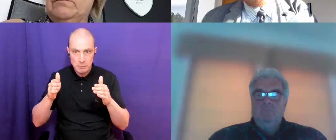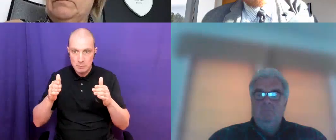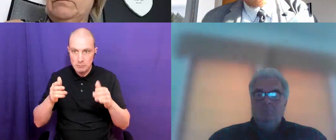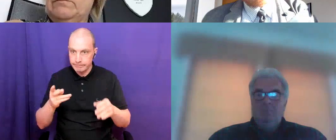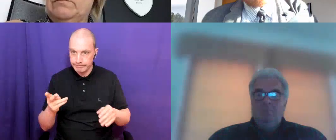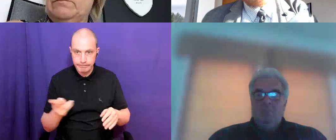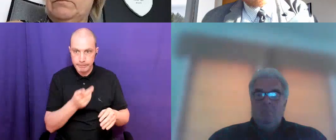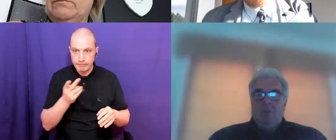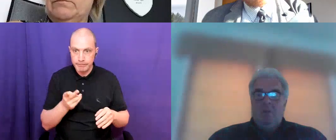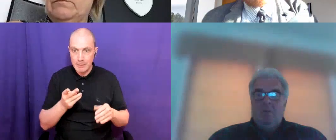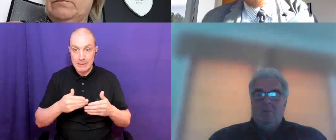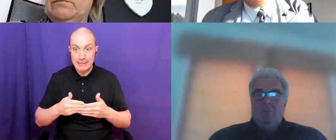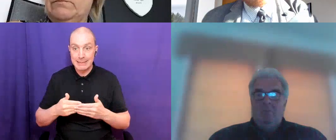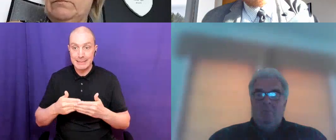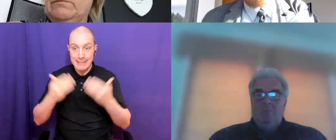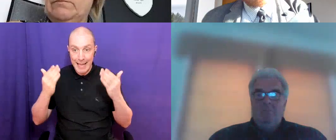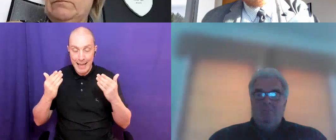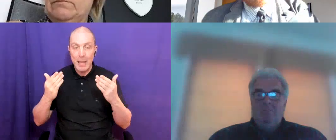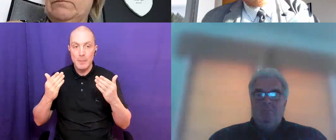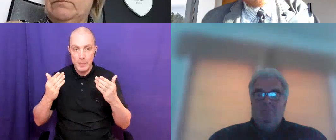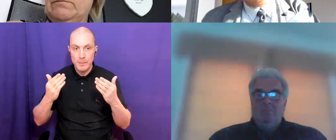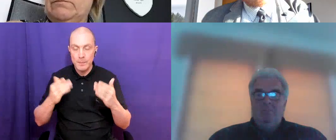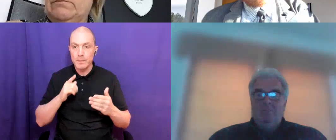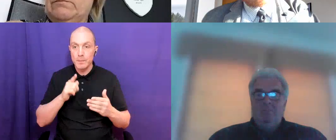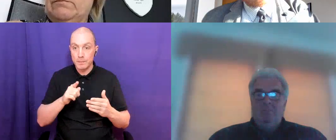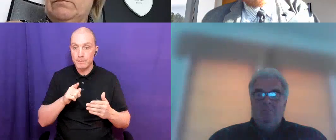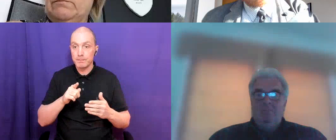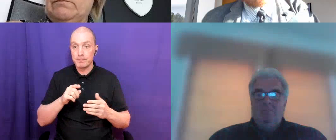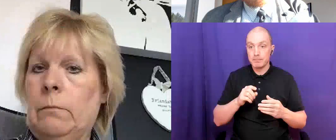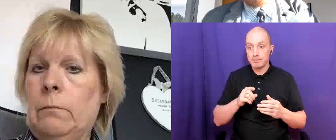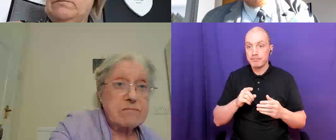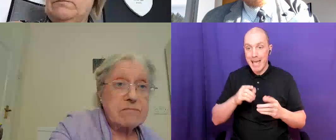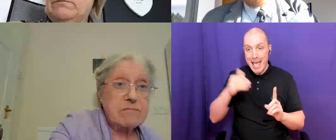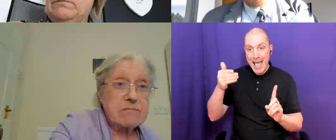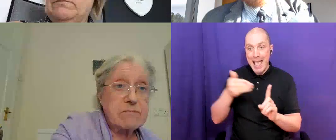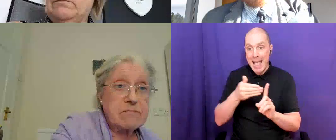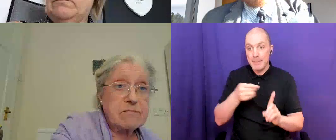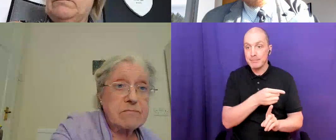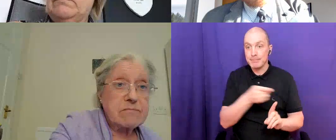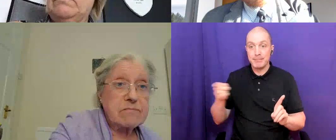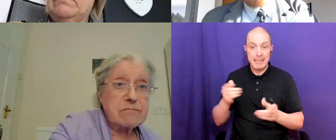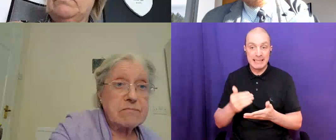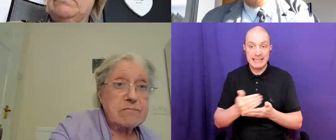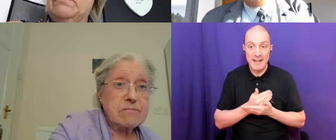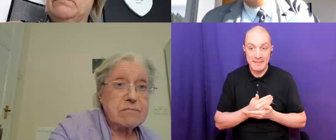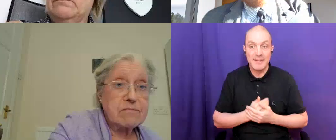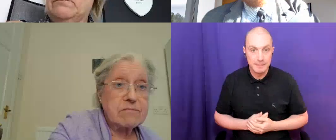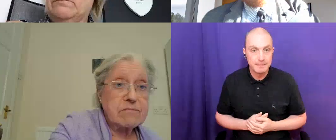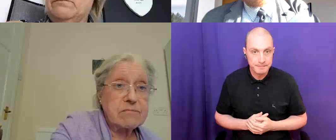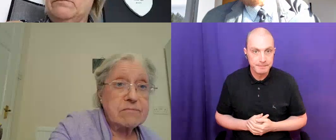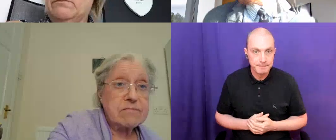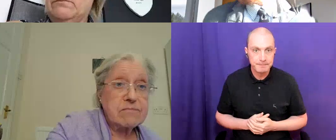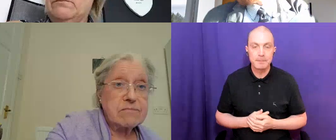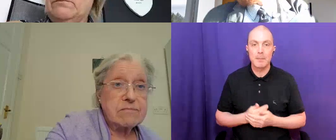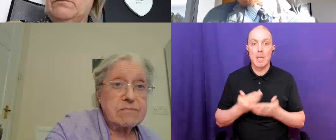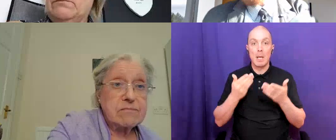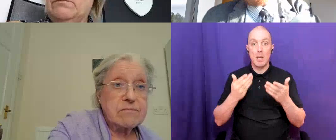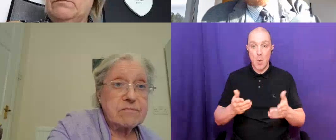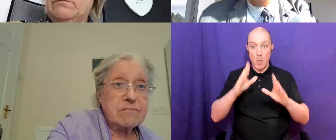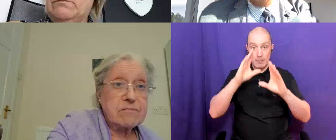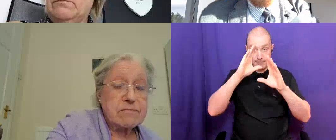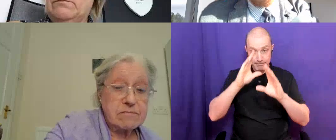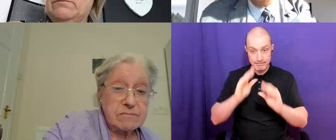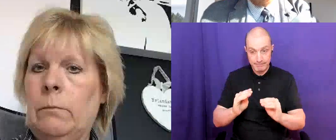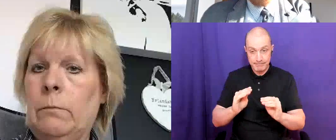and to maintain order inside and directly outside polling places. On that note, I would just like to take the opportunity to remind candidates to follow